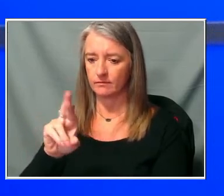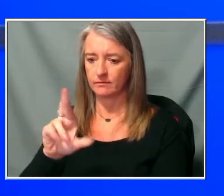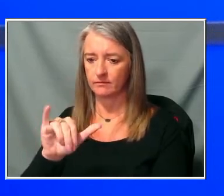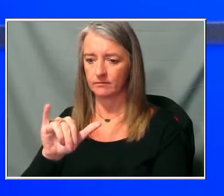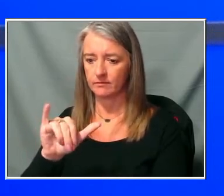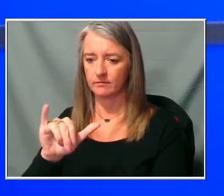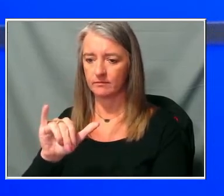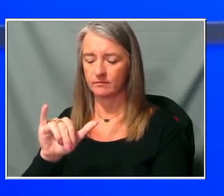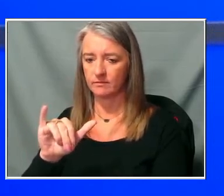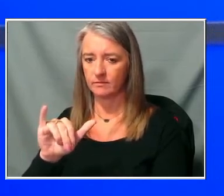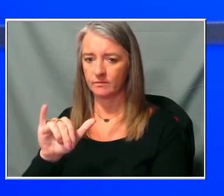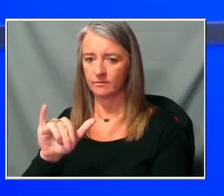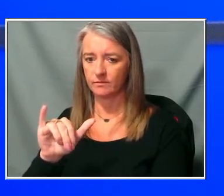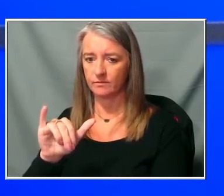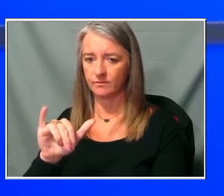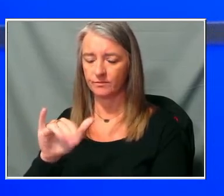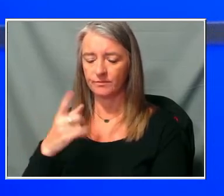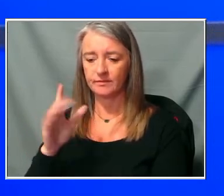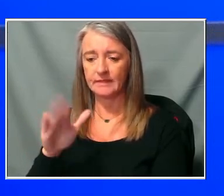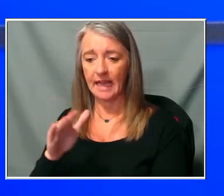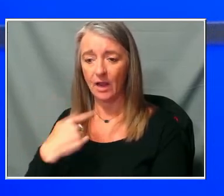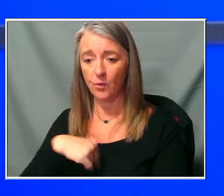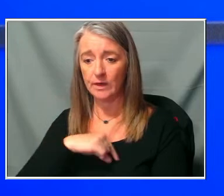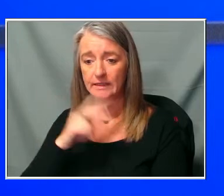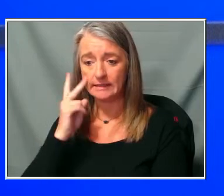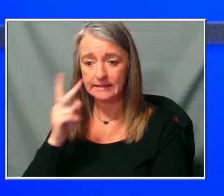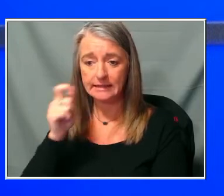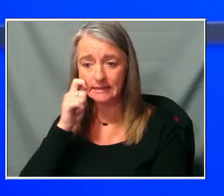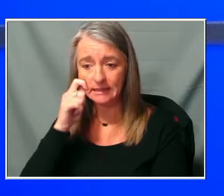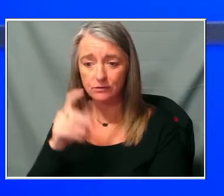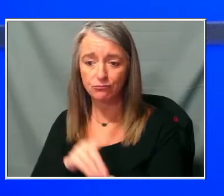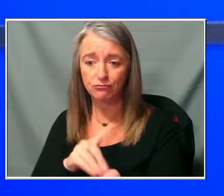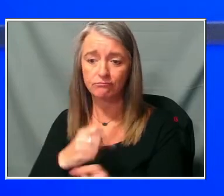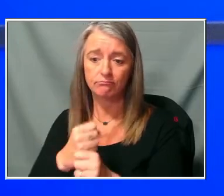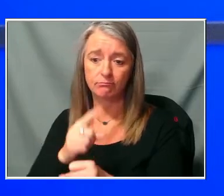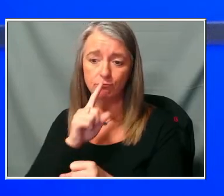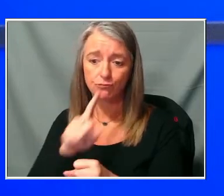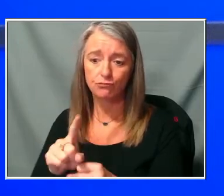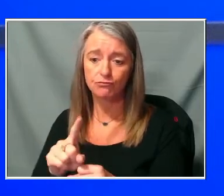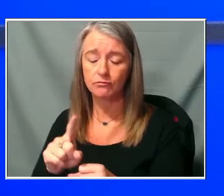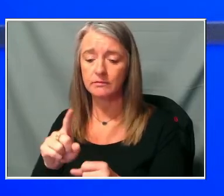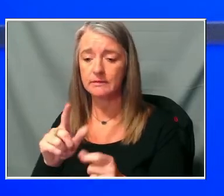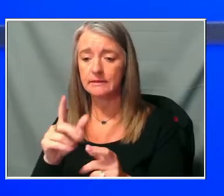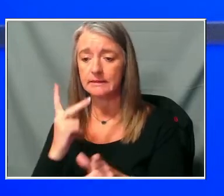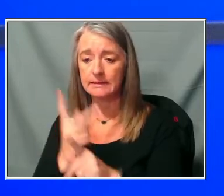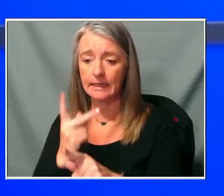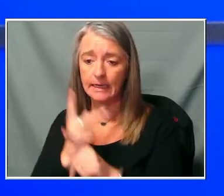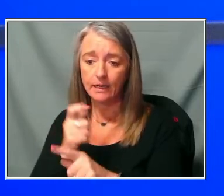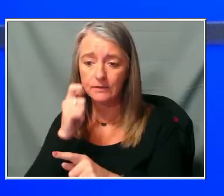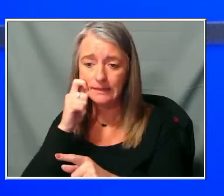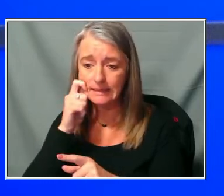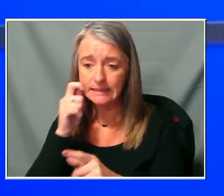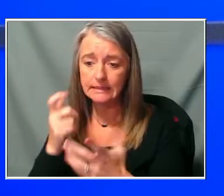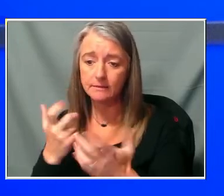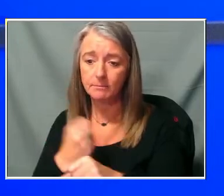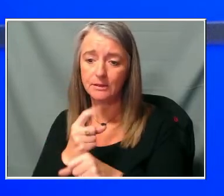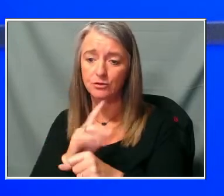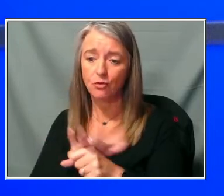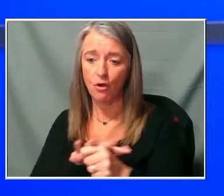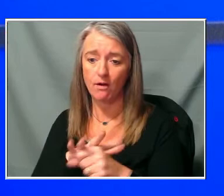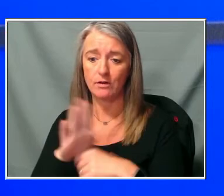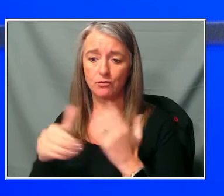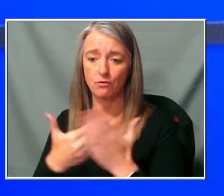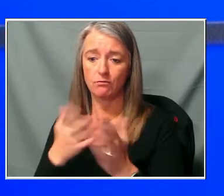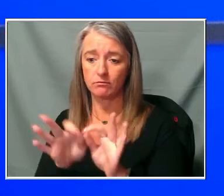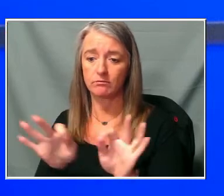concern in, hey, we need to probably have you see a dermatologist. Let's make sure, you know, your skin's taken care of. Let's check all those areas. So,